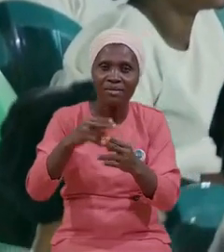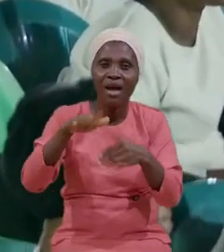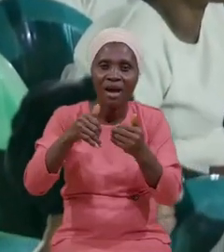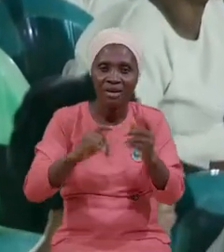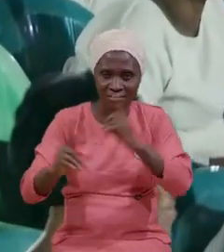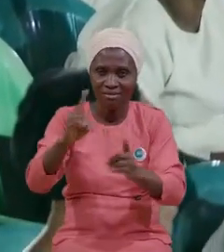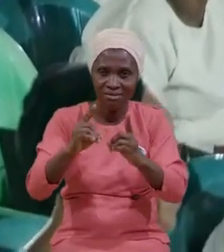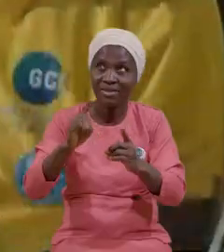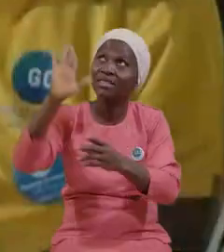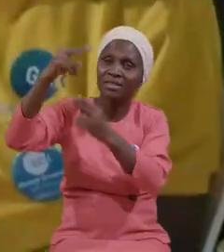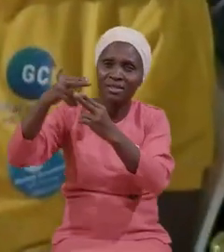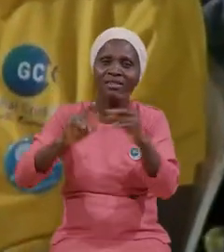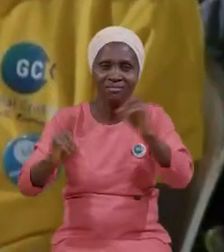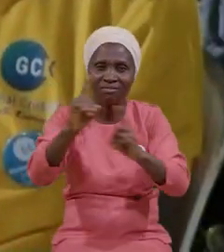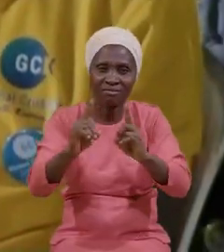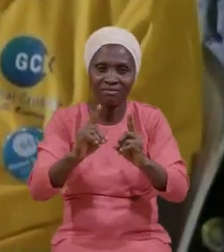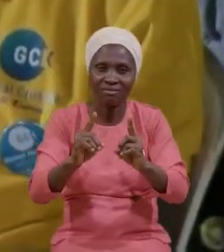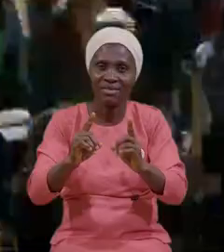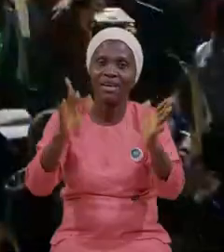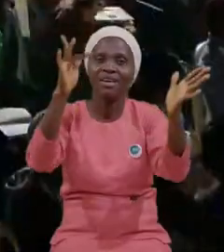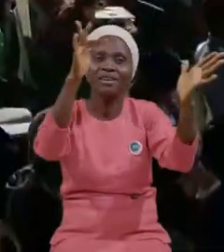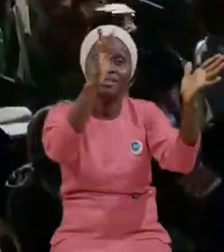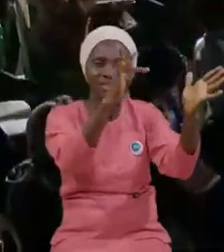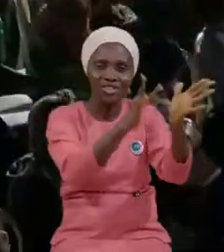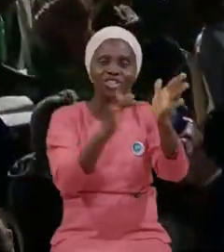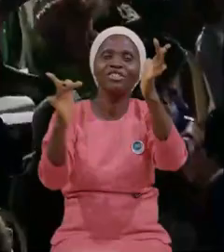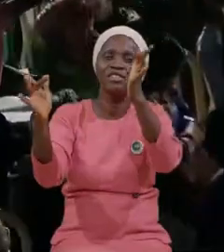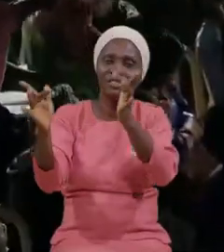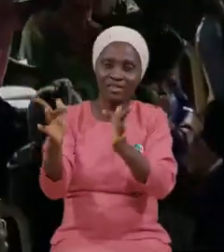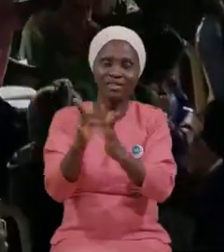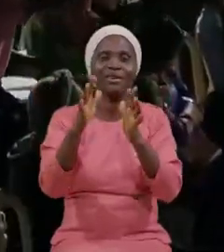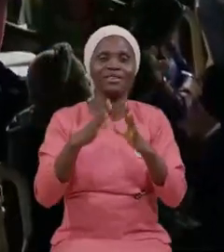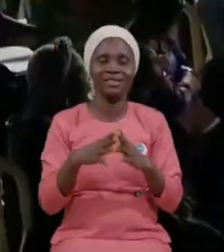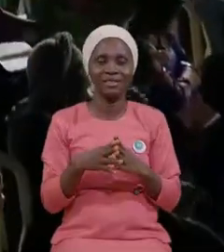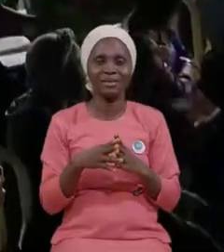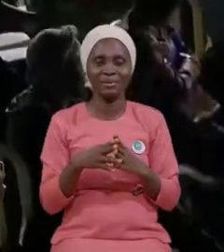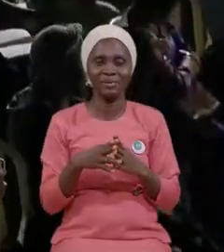I said, shout out that name.